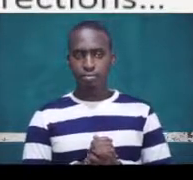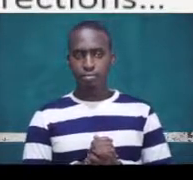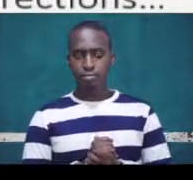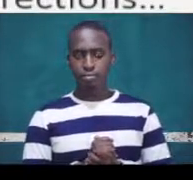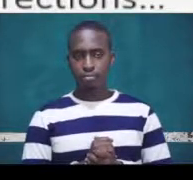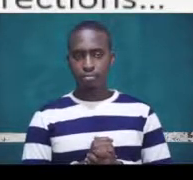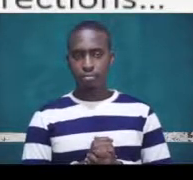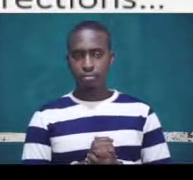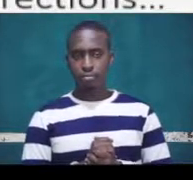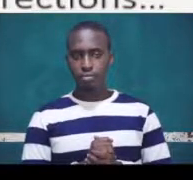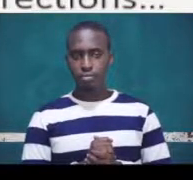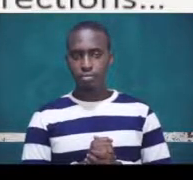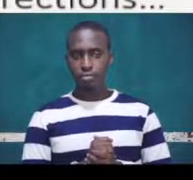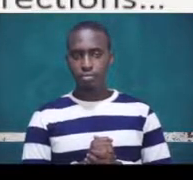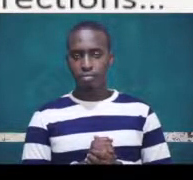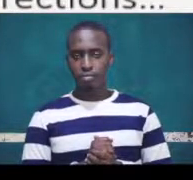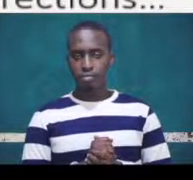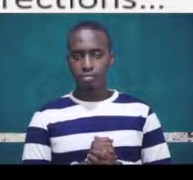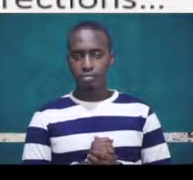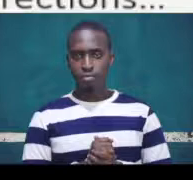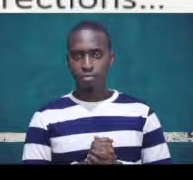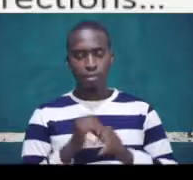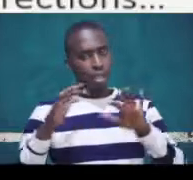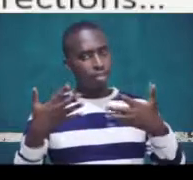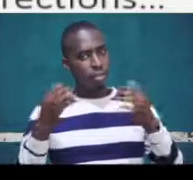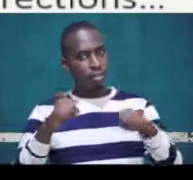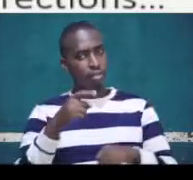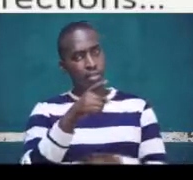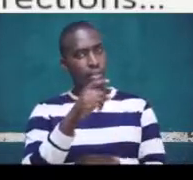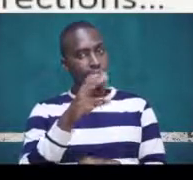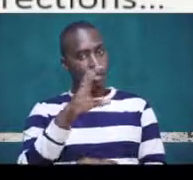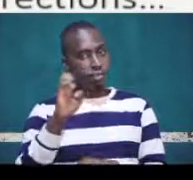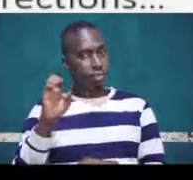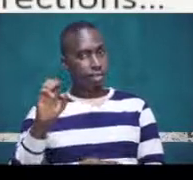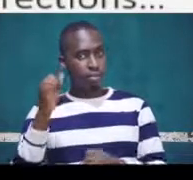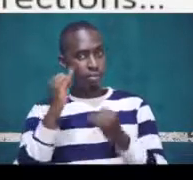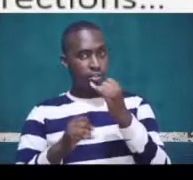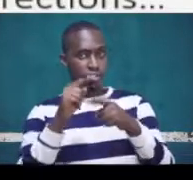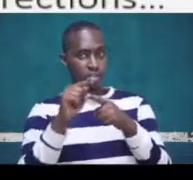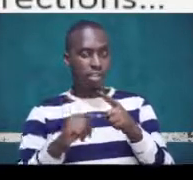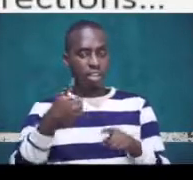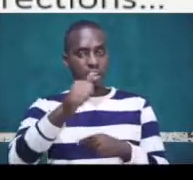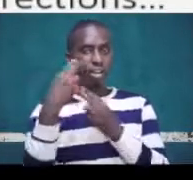But for what purpose? When these cells are finished dividing, What's their role?